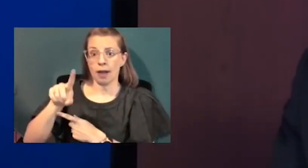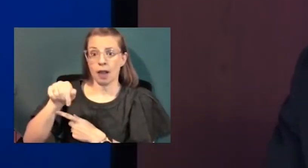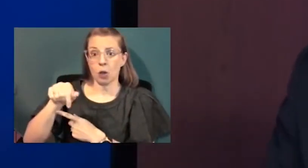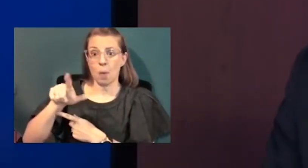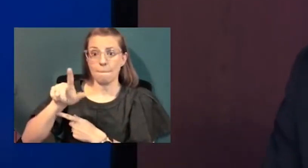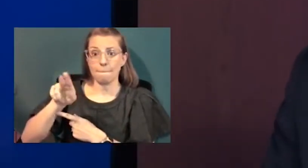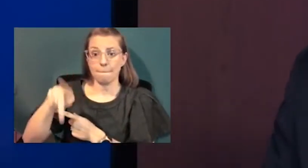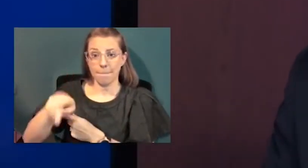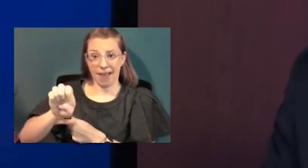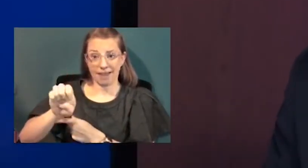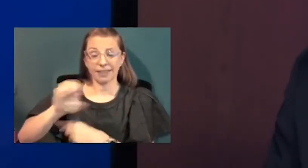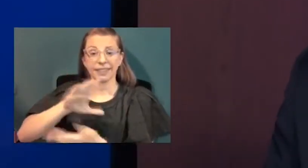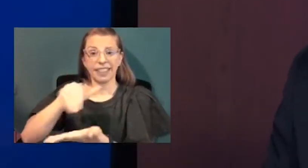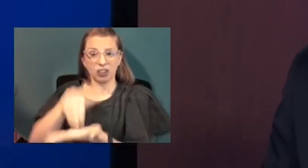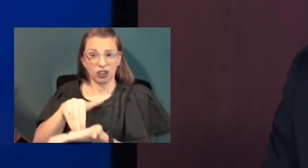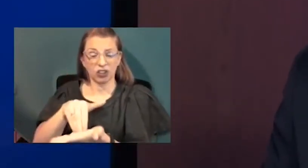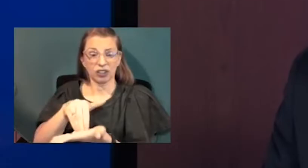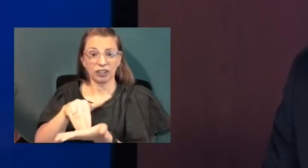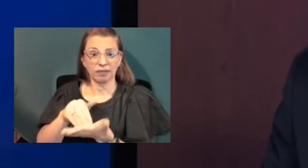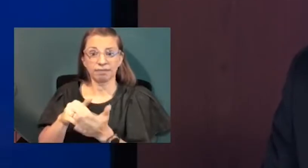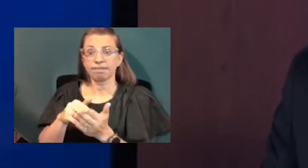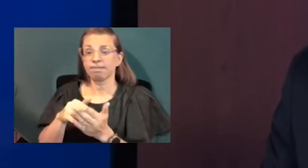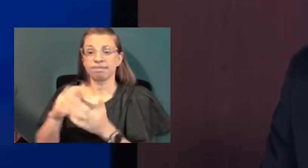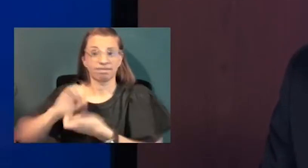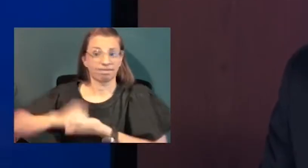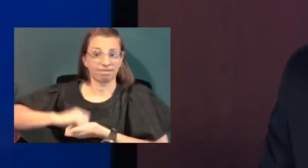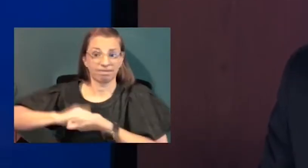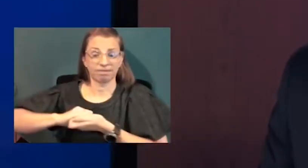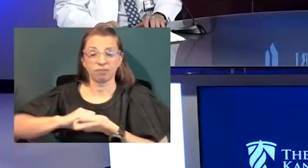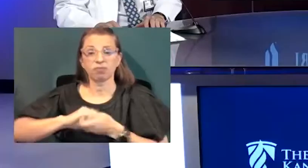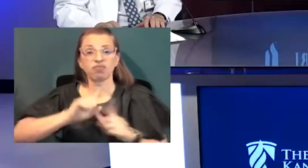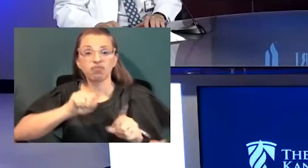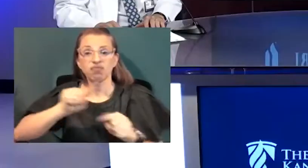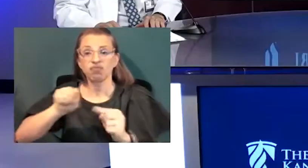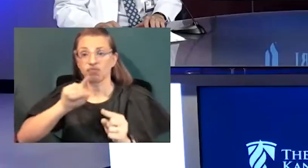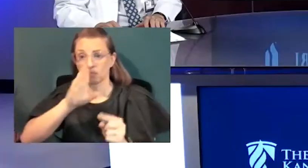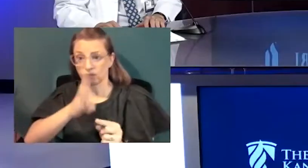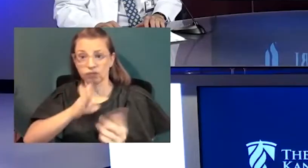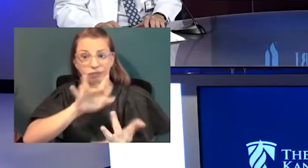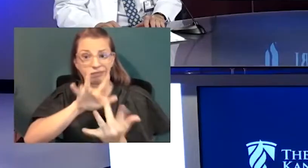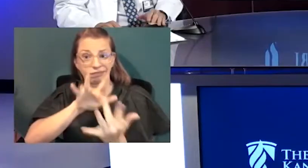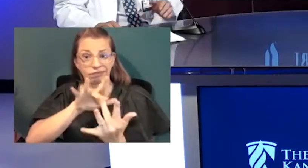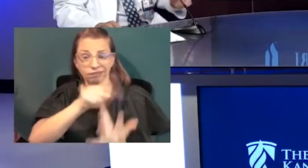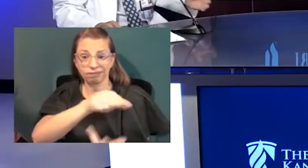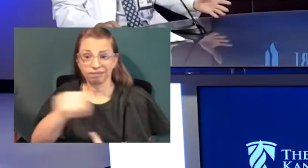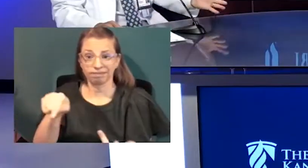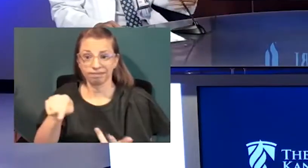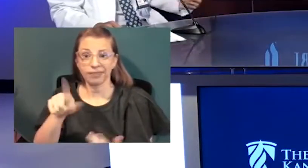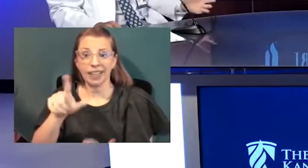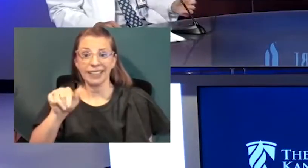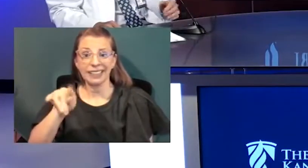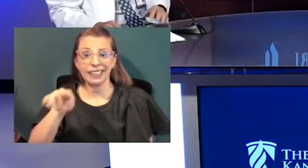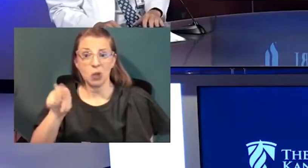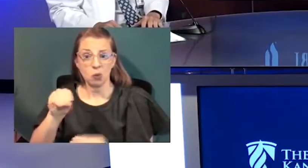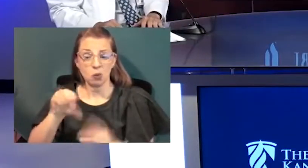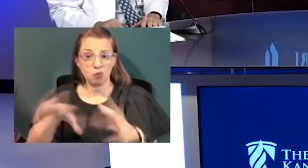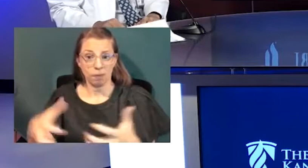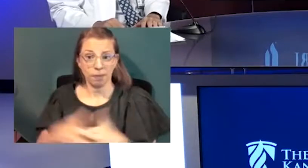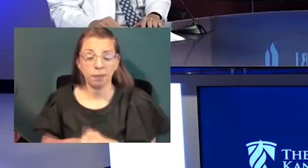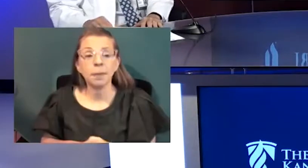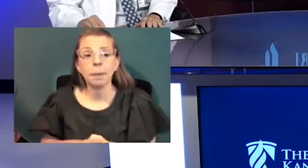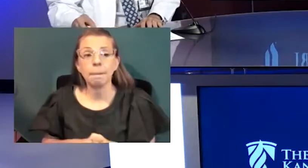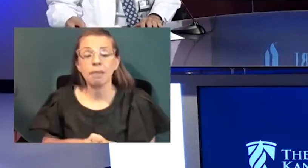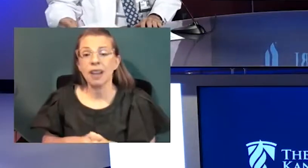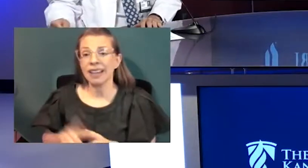see a lot more of that over the summer months and certainly as long as this pandemic's around. Yeah, and I think that's outstanding because this Delta variant's a little bit